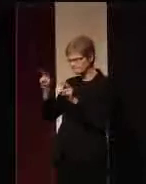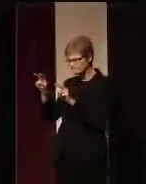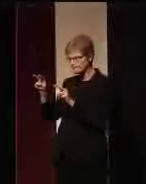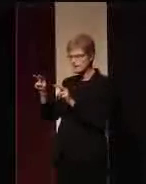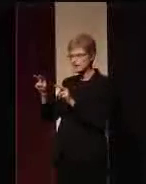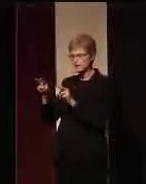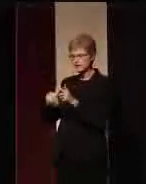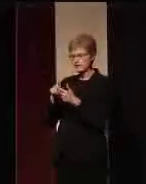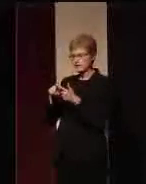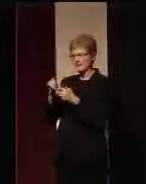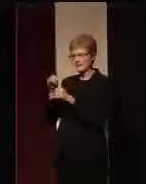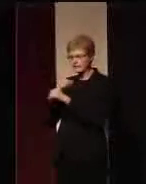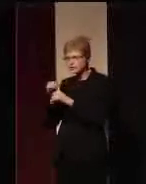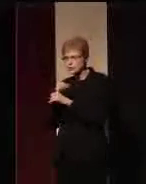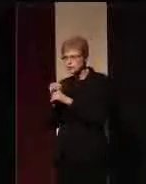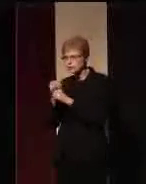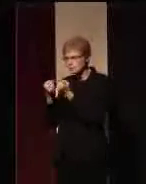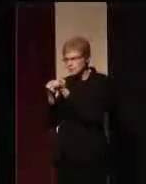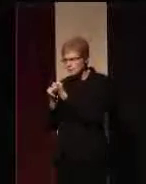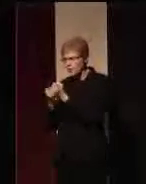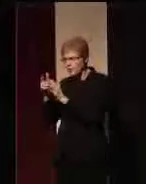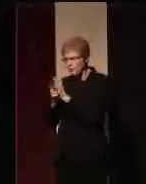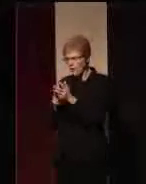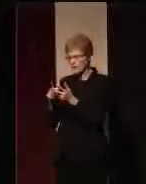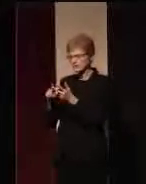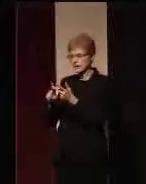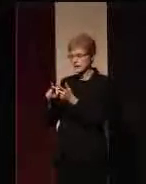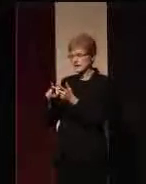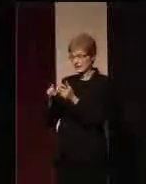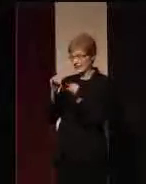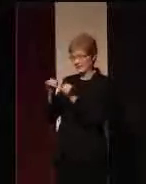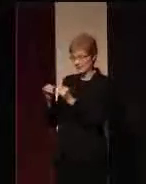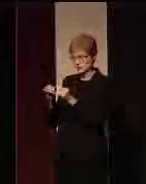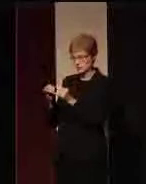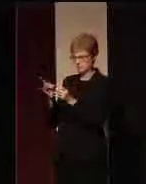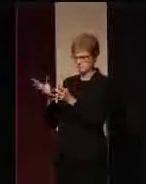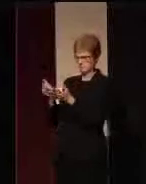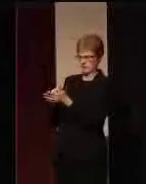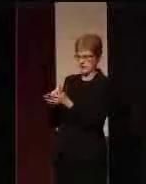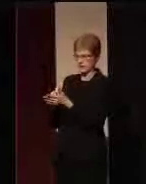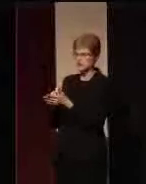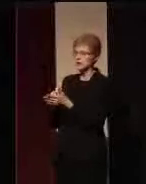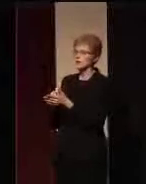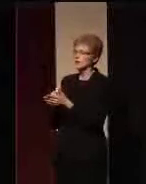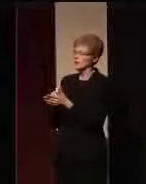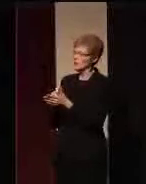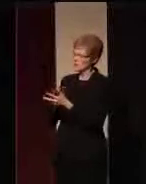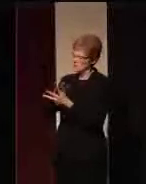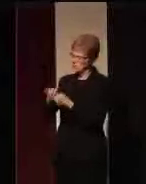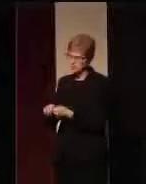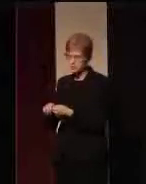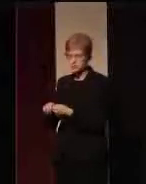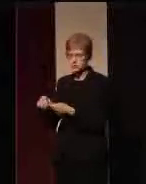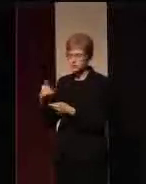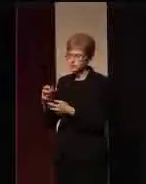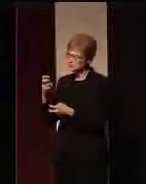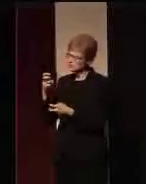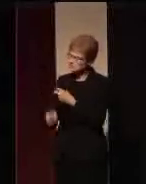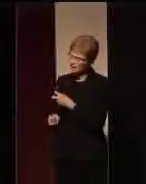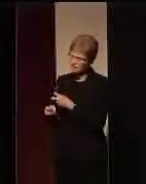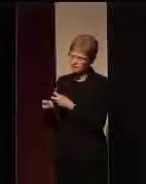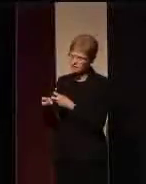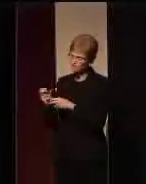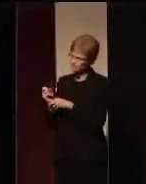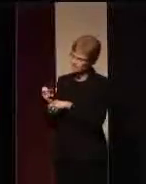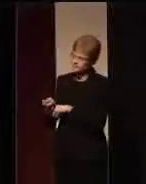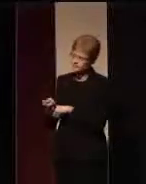institutional practices that support it, and then you add in the bias piece, it becomes a very difficult thing to overturn.